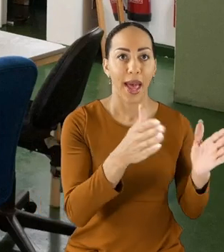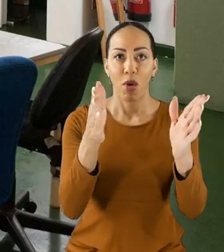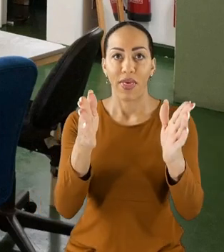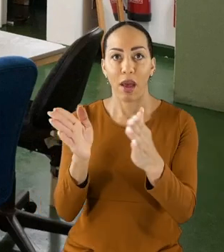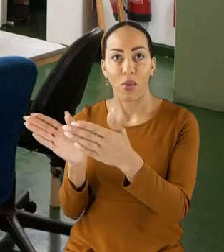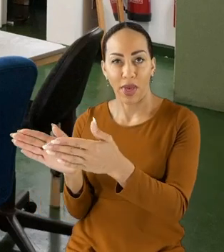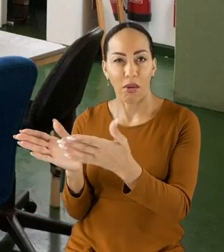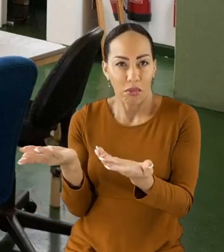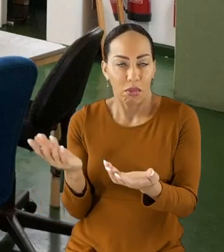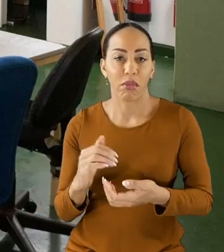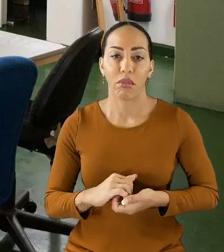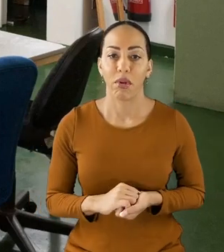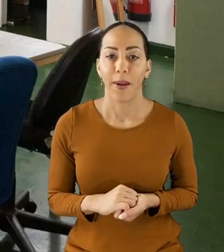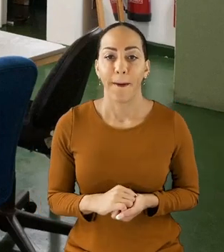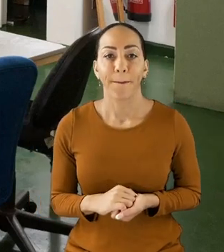three available angles.